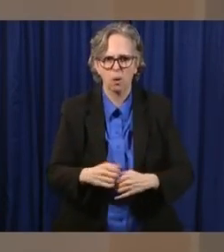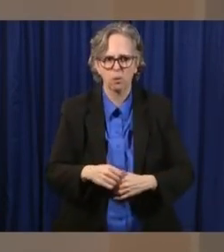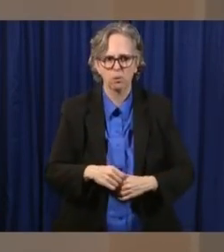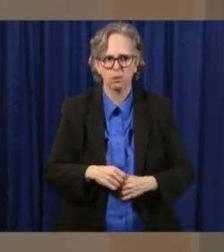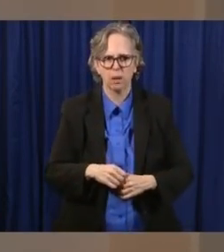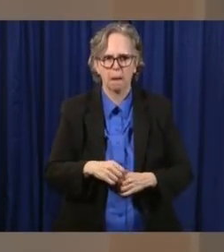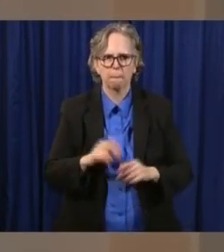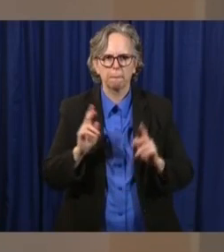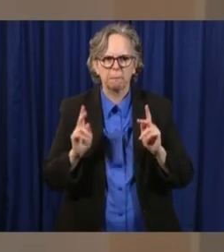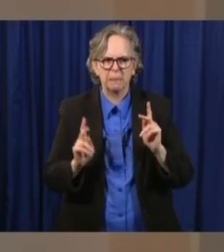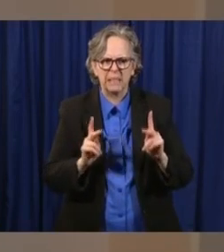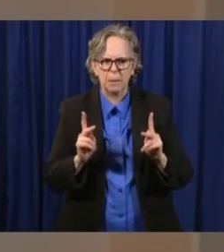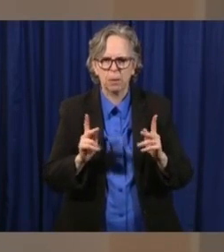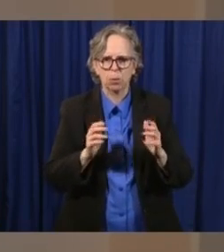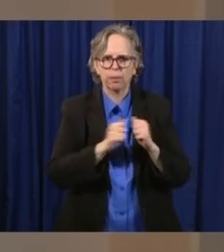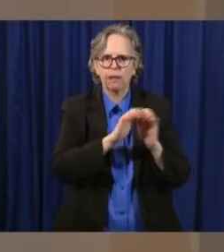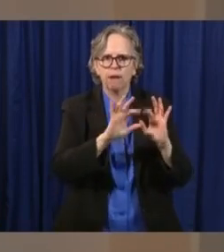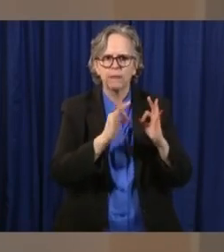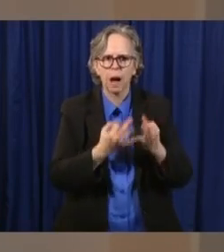with loved ones,